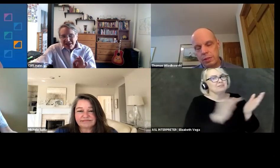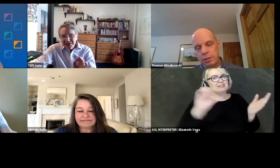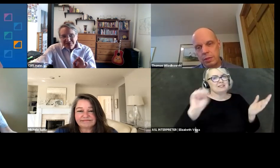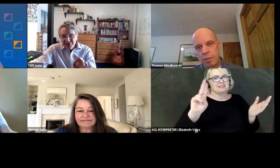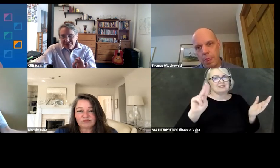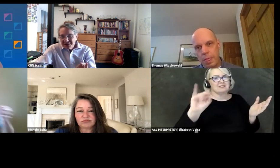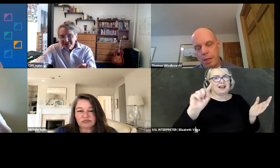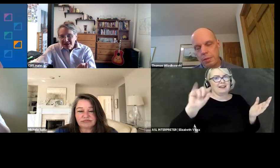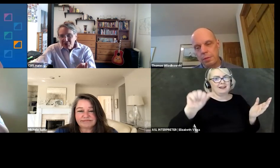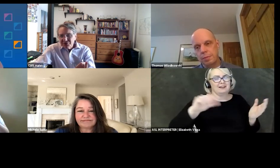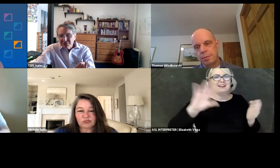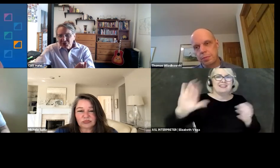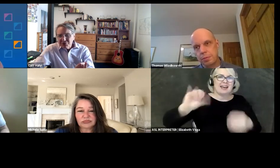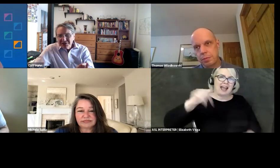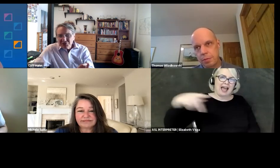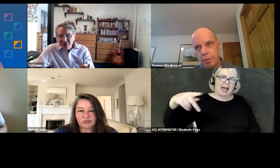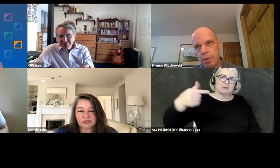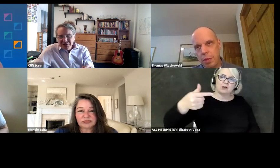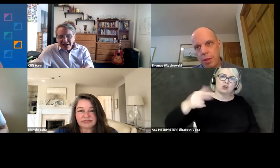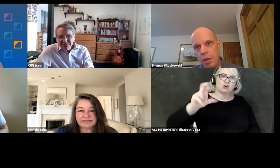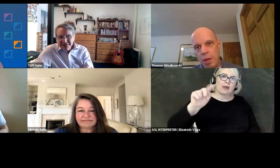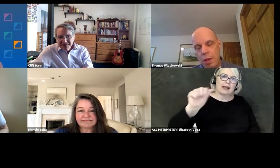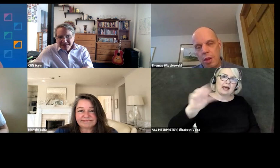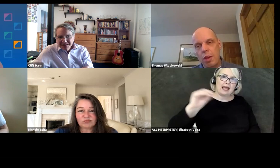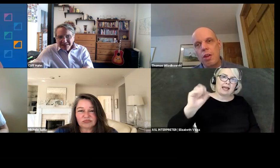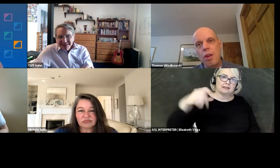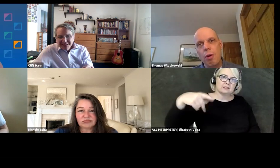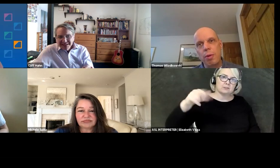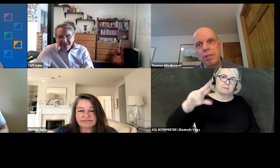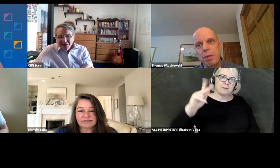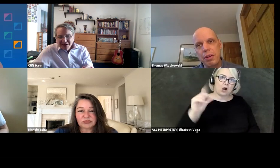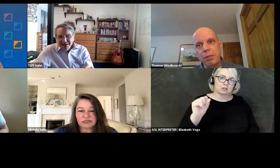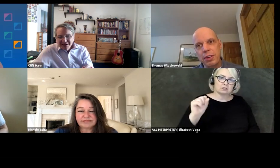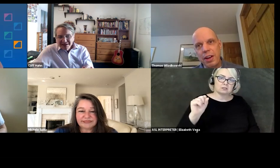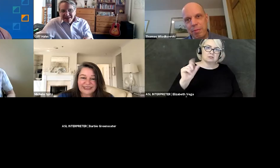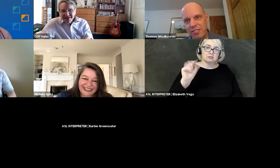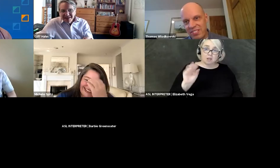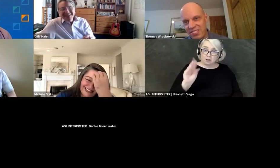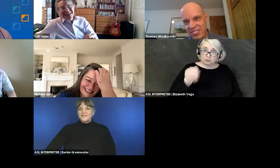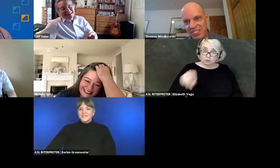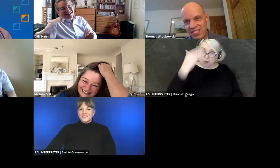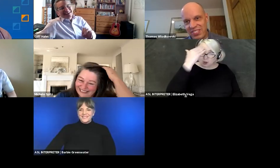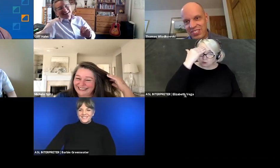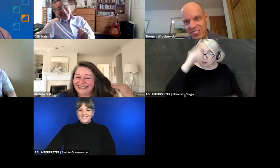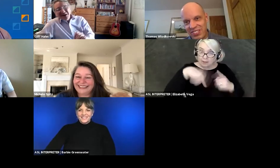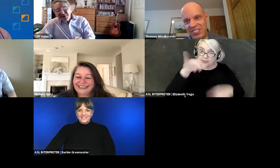is a Tom, are you familiar with Greta and Sparks app? No, but I better go look it up.